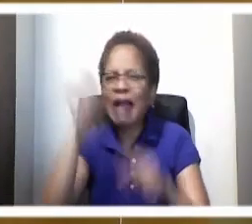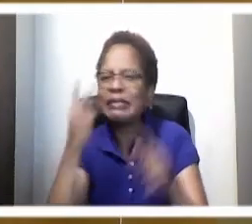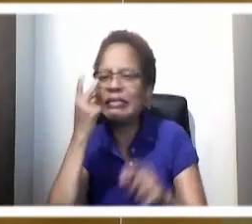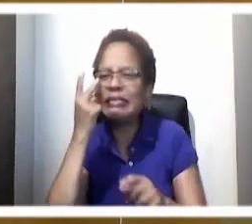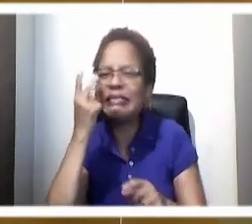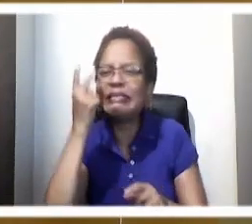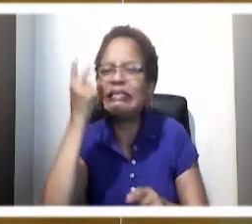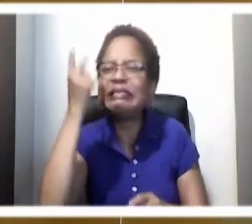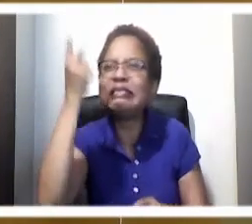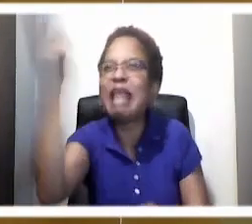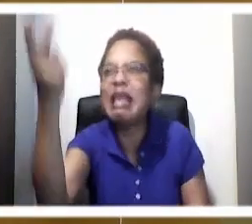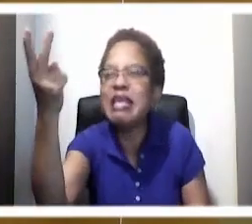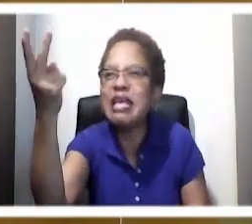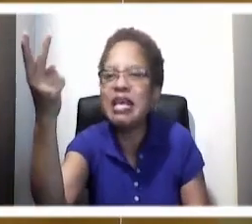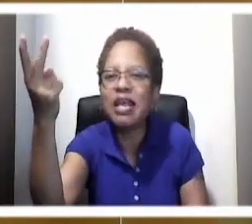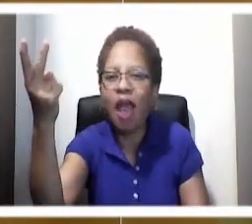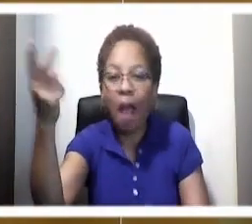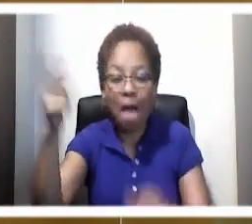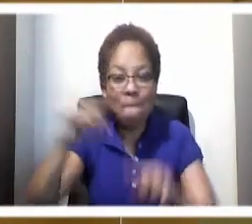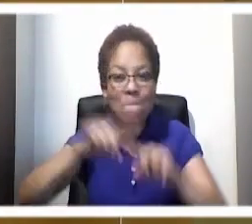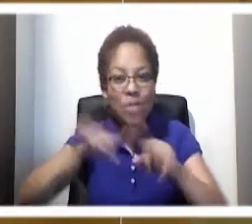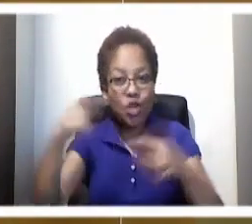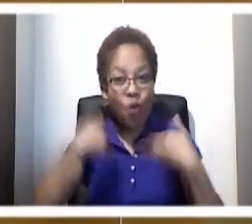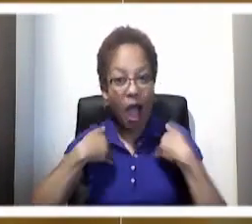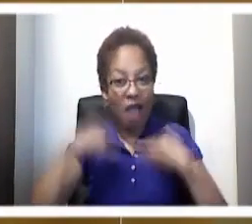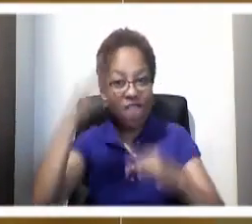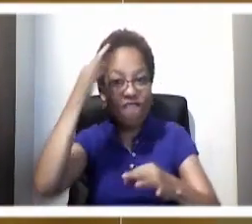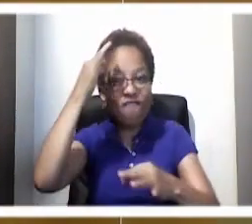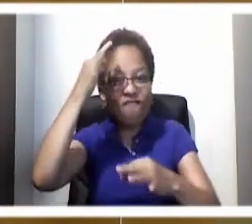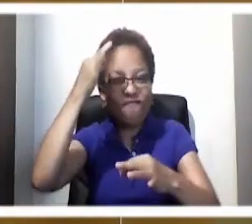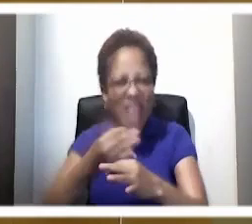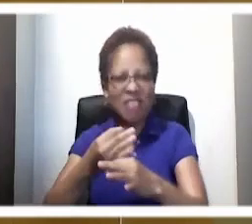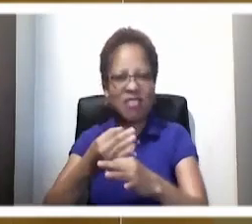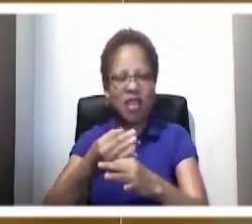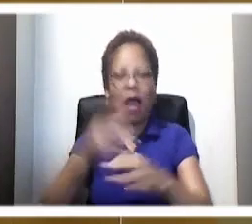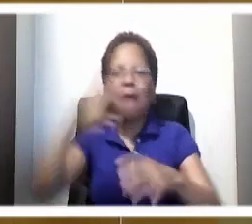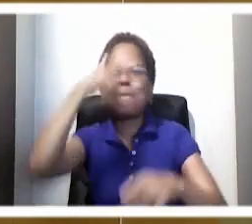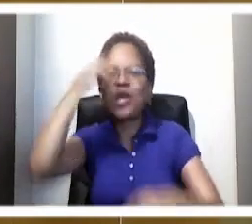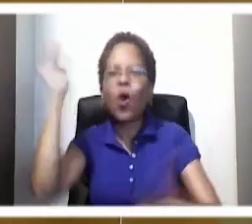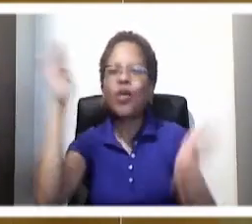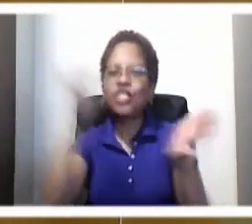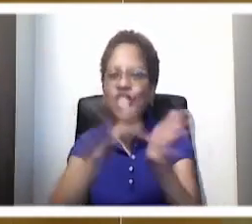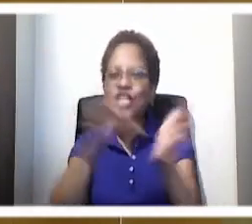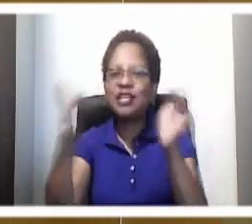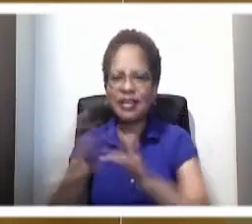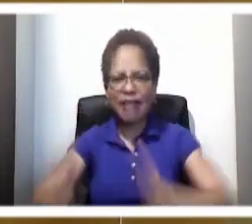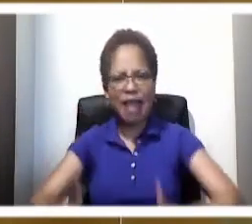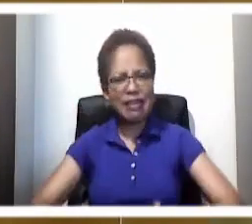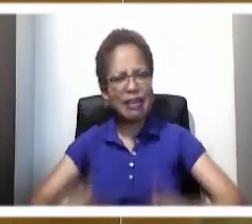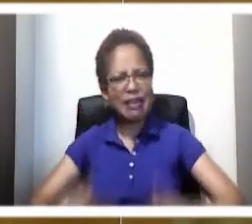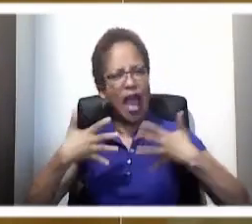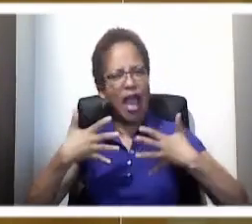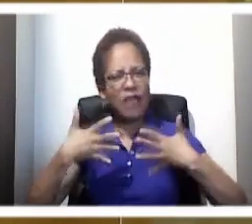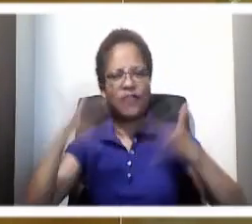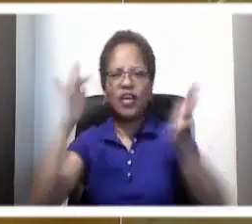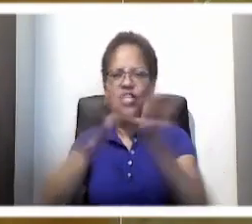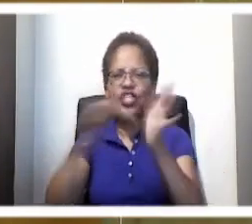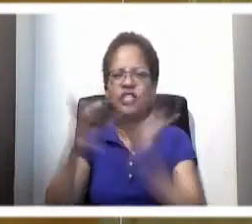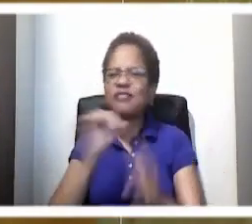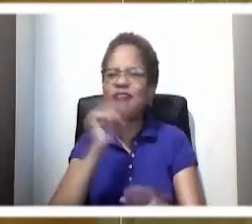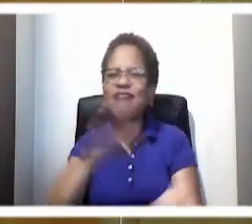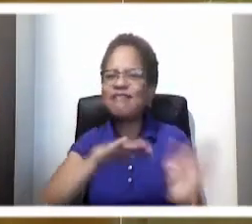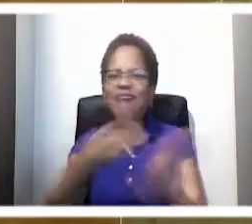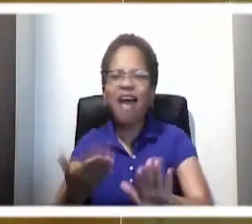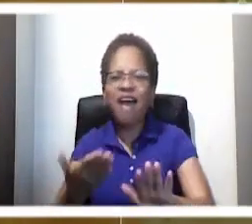not dead, but Jesus Christ is alive. So for Paul, beloved